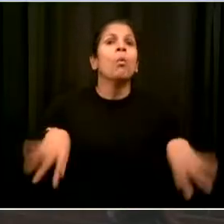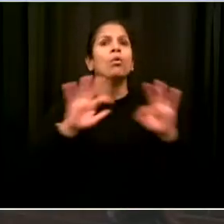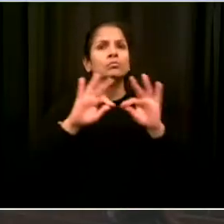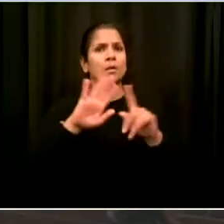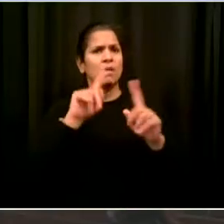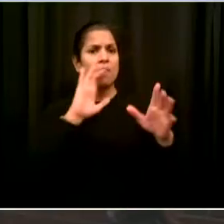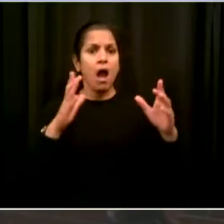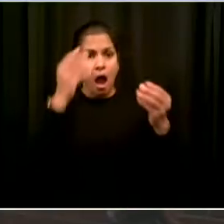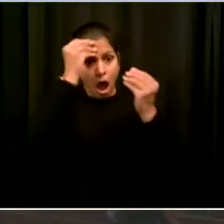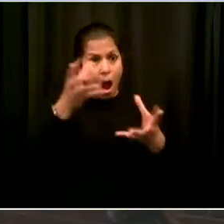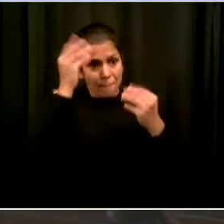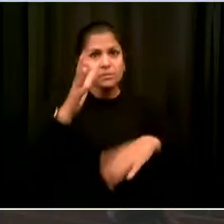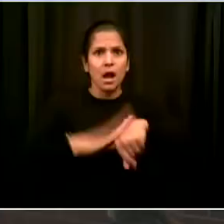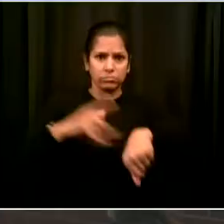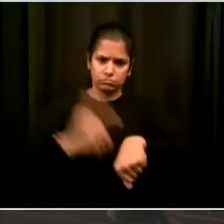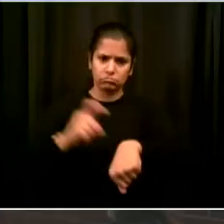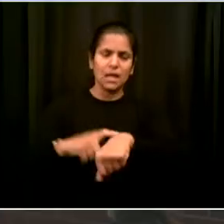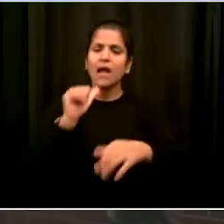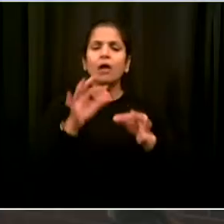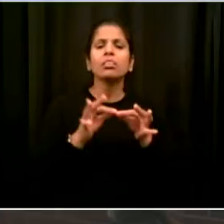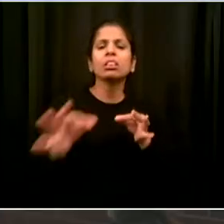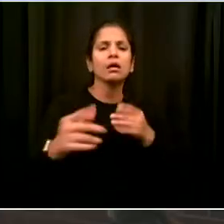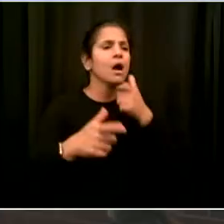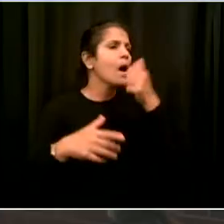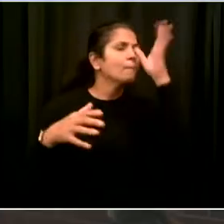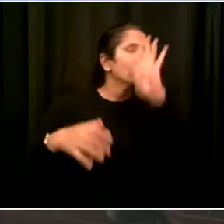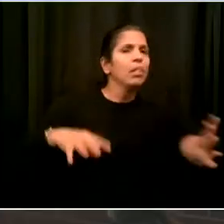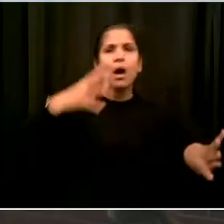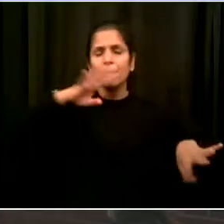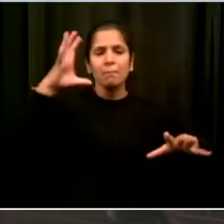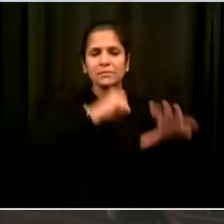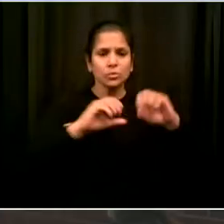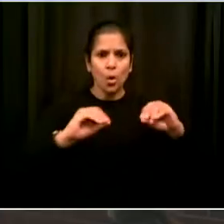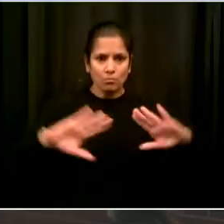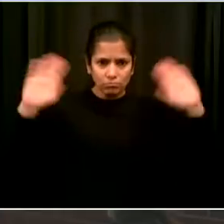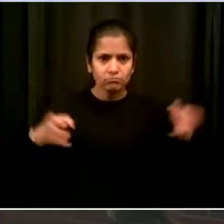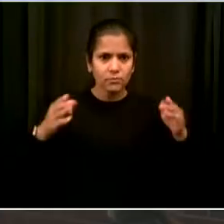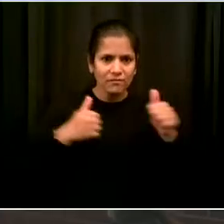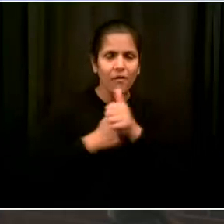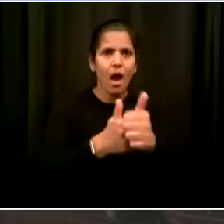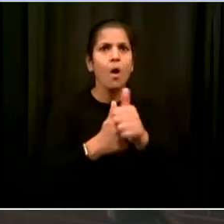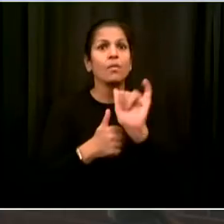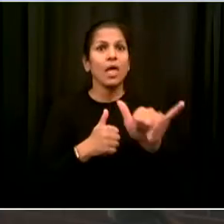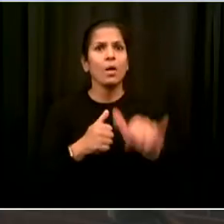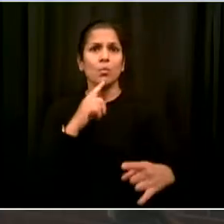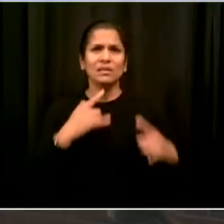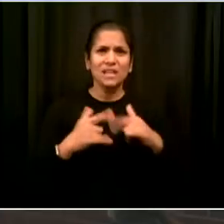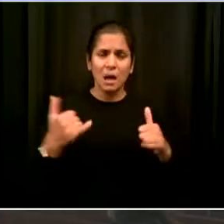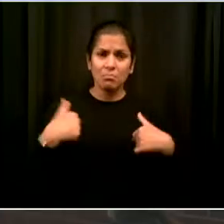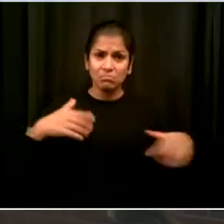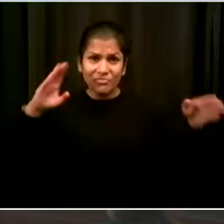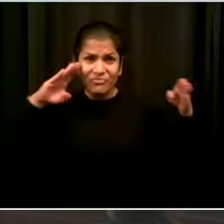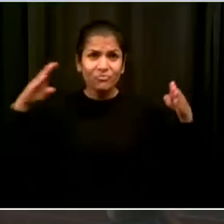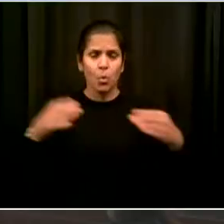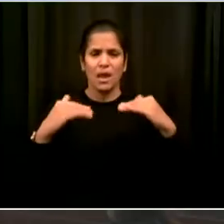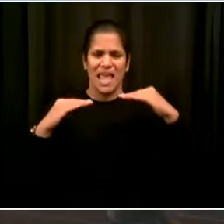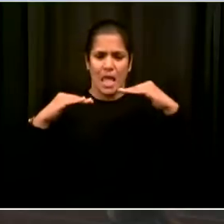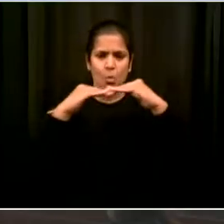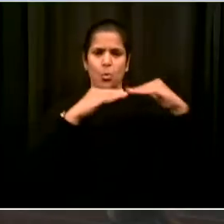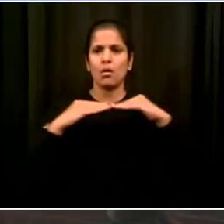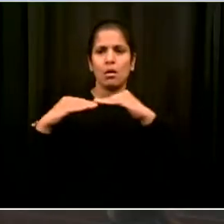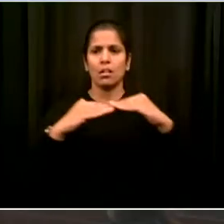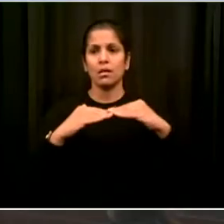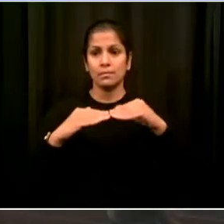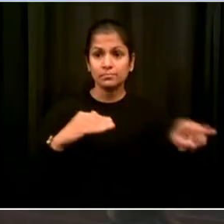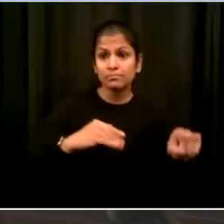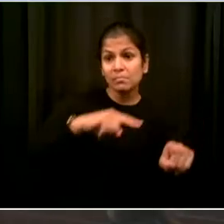focusing on all neighborhoods across the 5 boroughs, it will be paying particular attention to the 27 hardest hit neighborhoods. This means reaching out at the